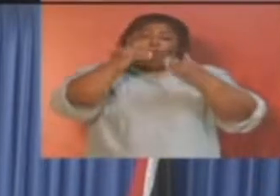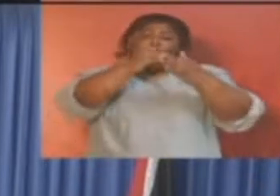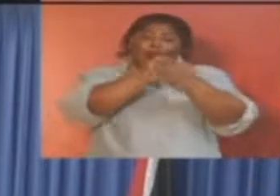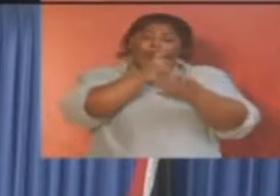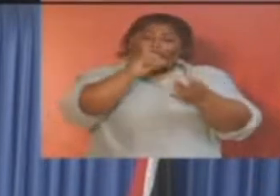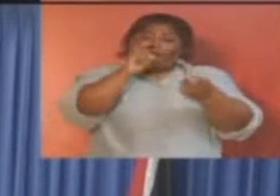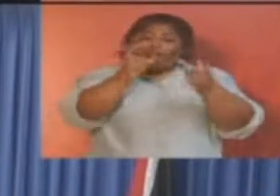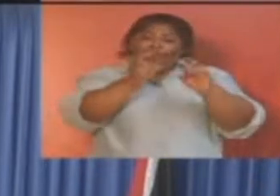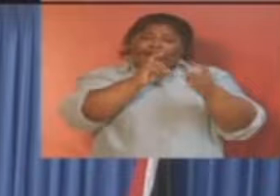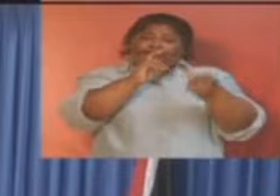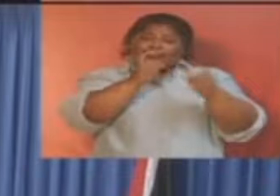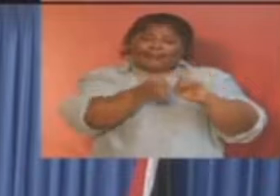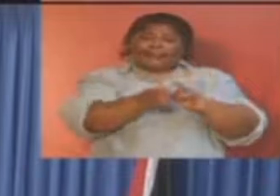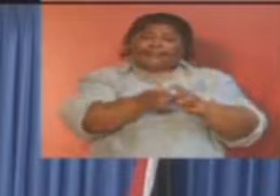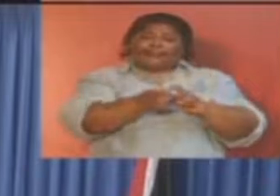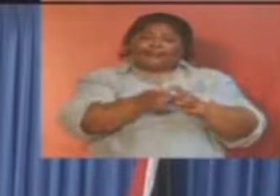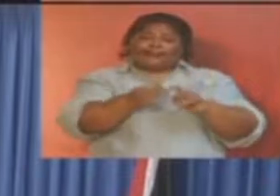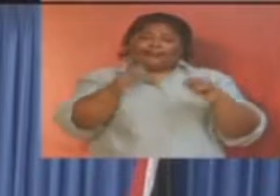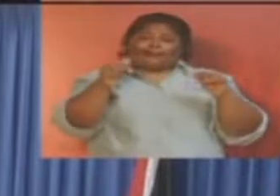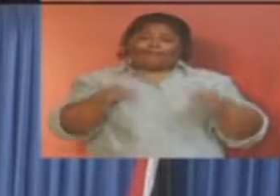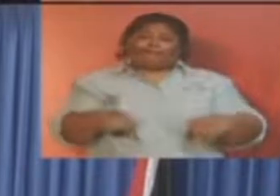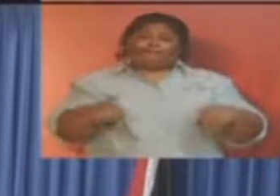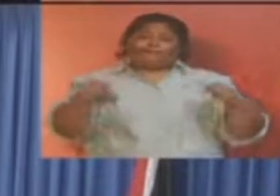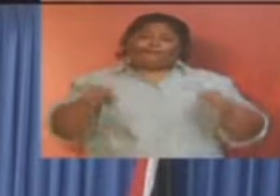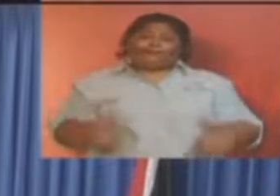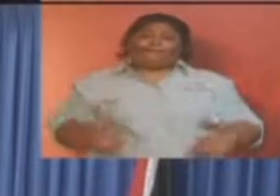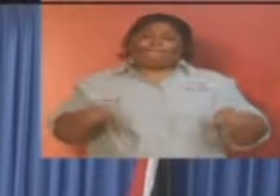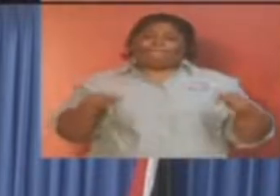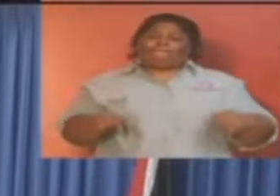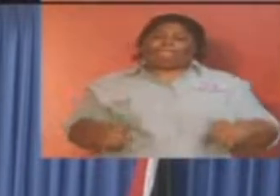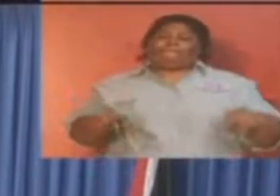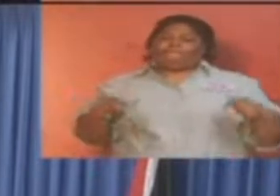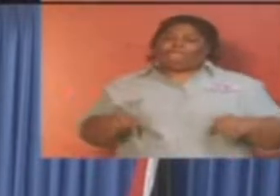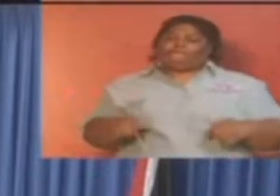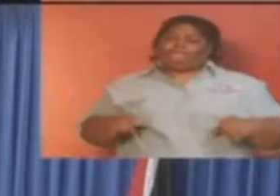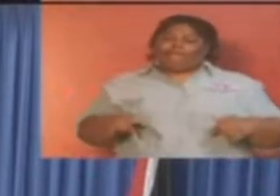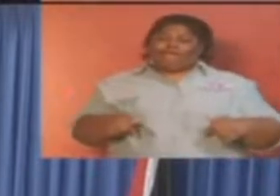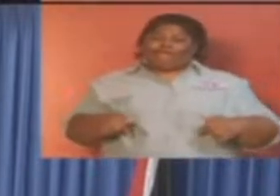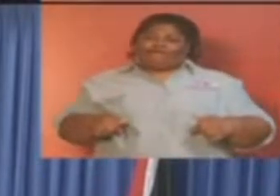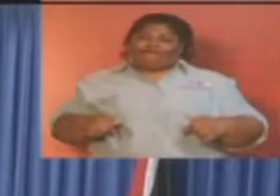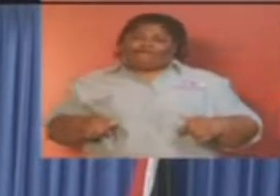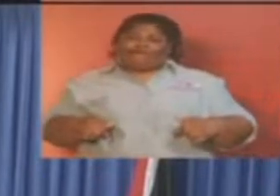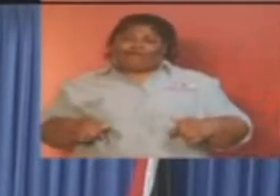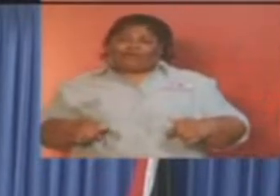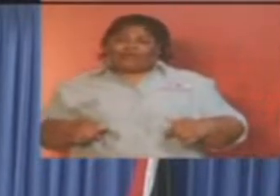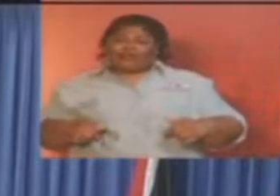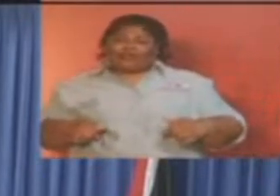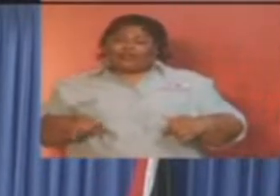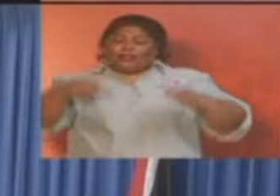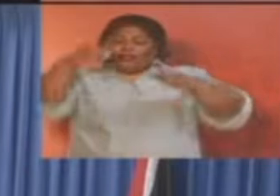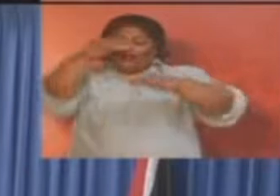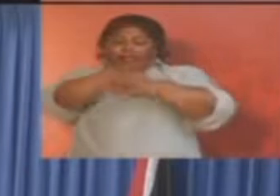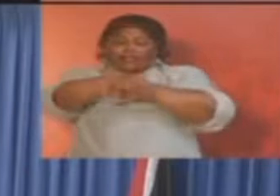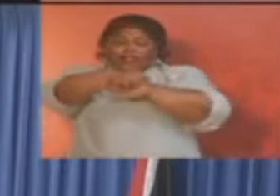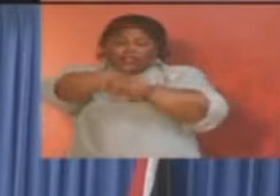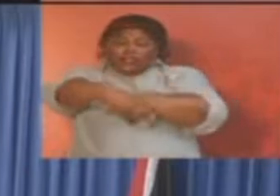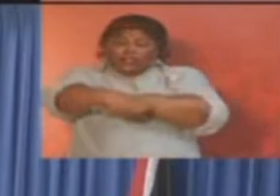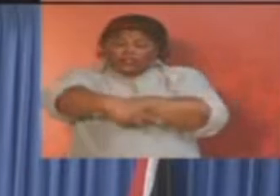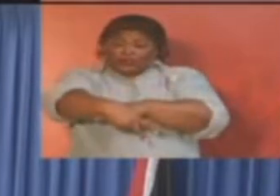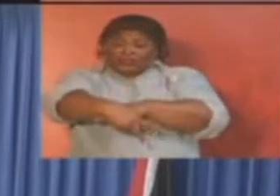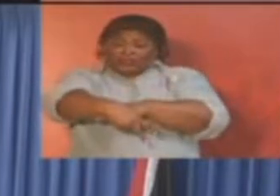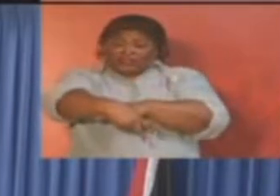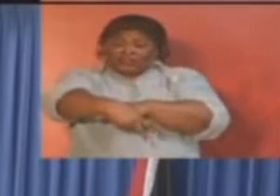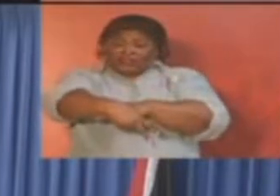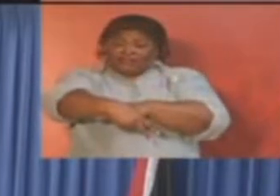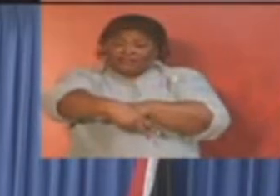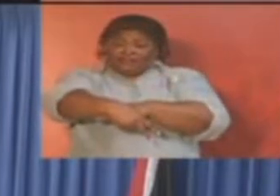are going to make today, which will come into force at midnight tonight